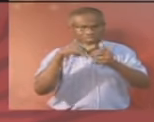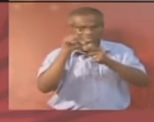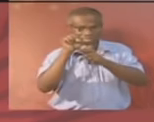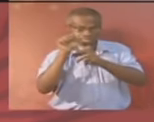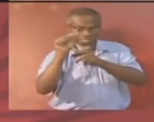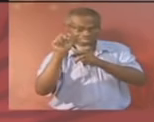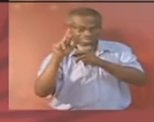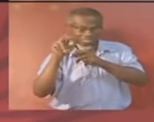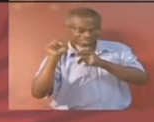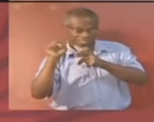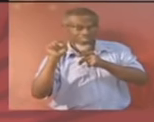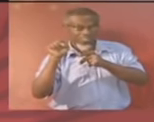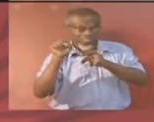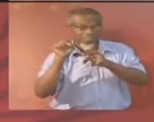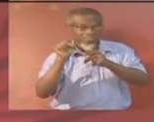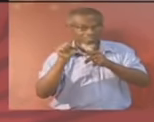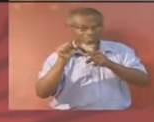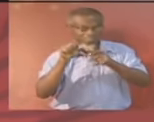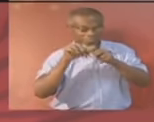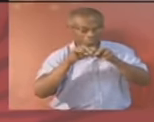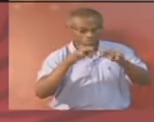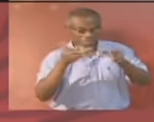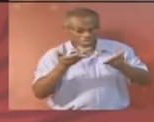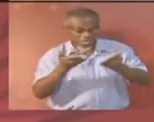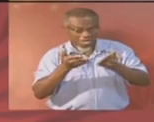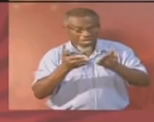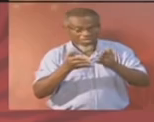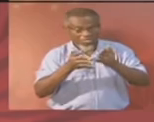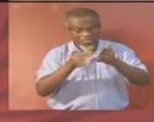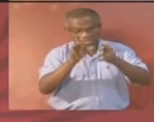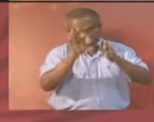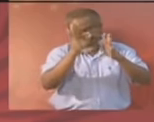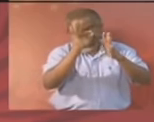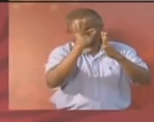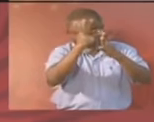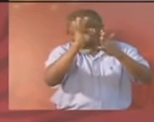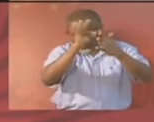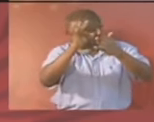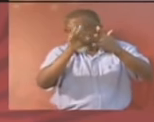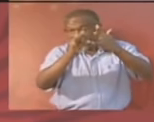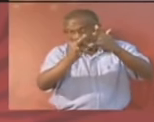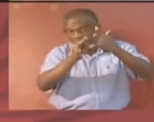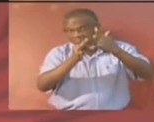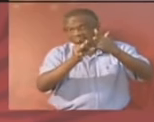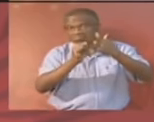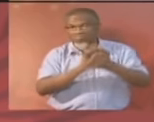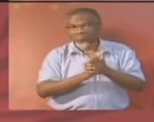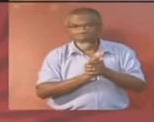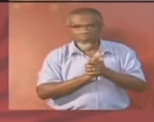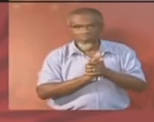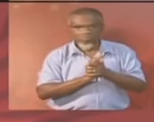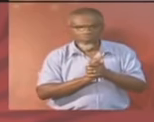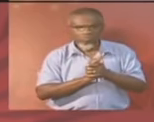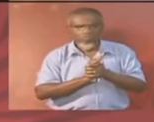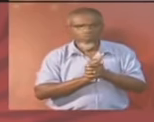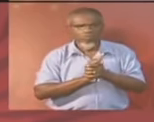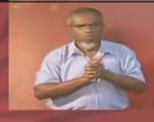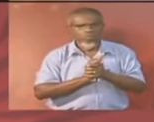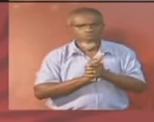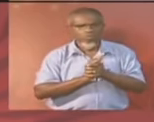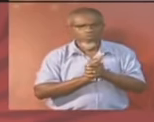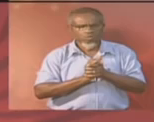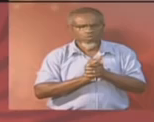Tobago and in the rest of the Caribbean. Now, this work is being done under a project called COVID-19 Impact, which is a UE-led